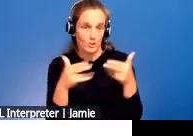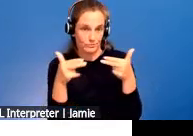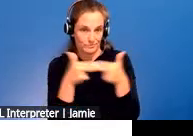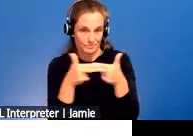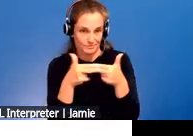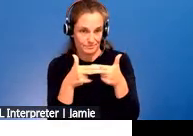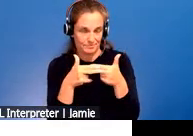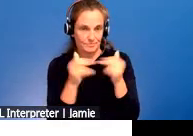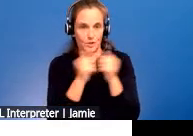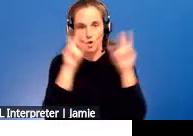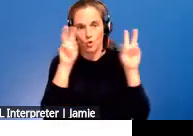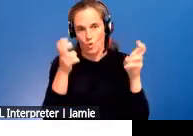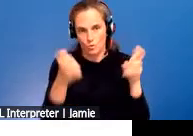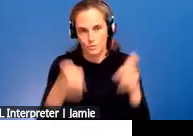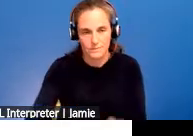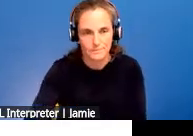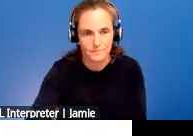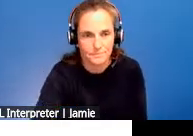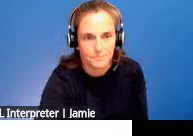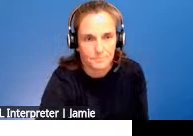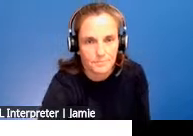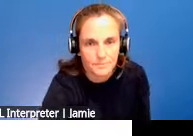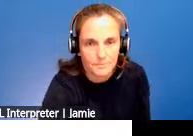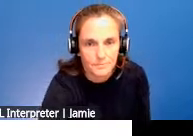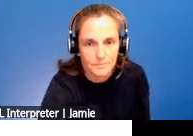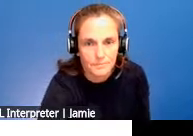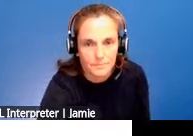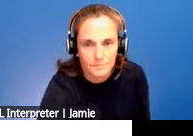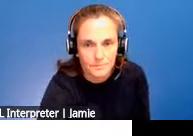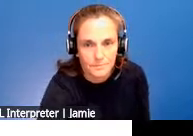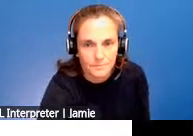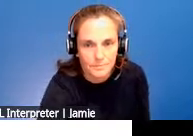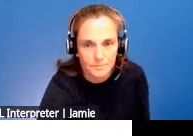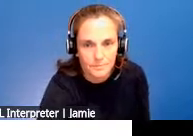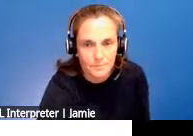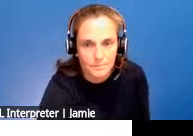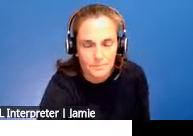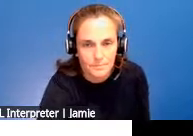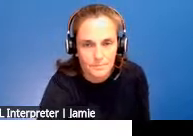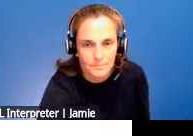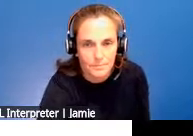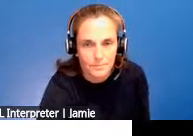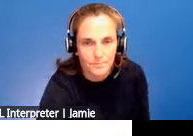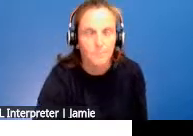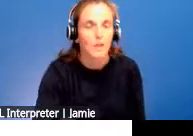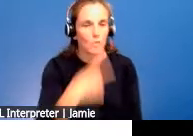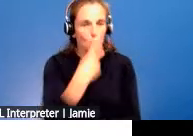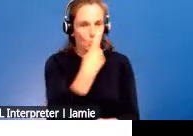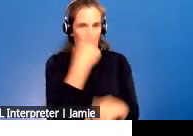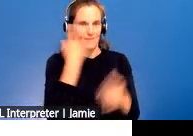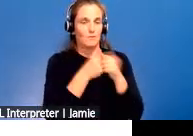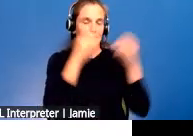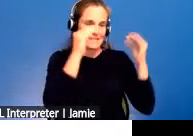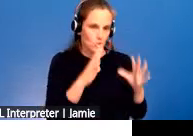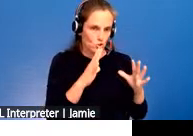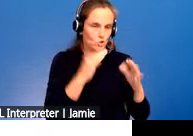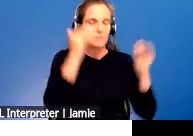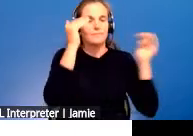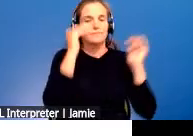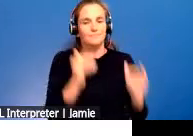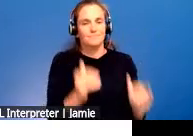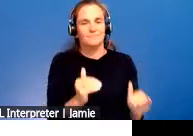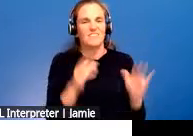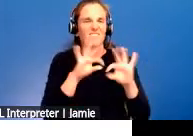quotes from the first quote is from a teacher, and then the second quote is from a family member about experiences they